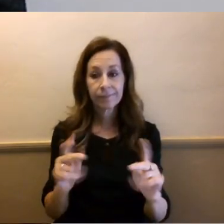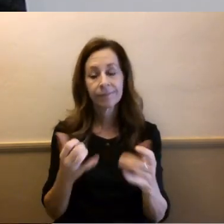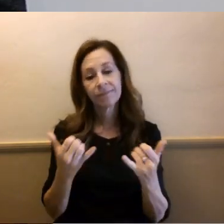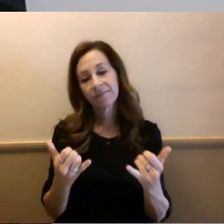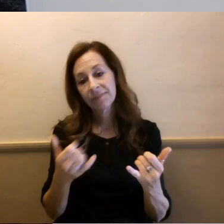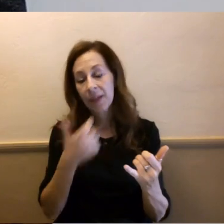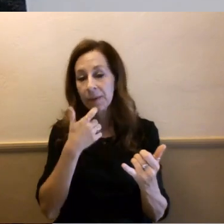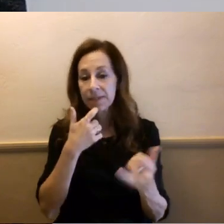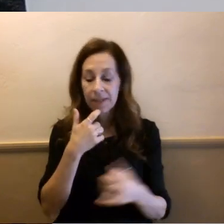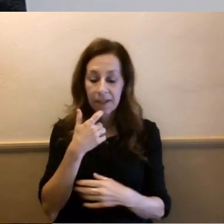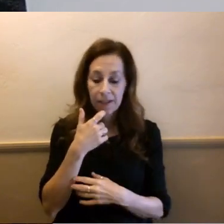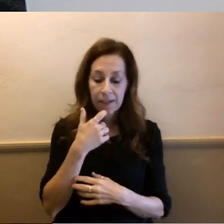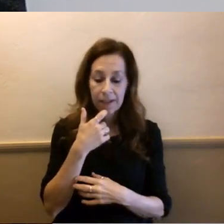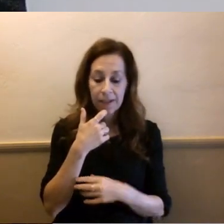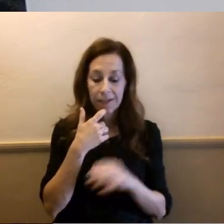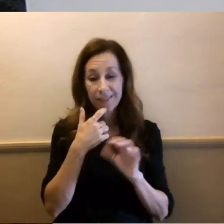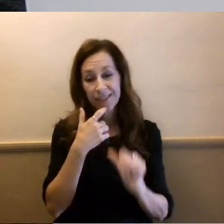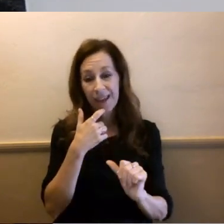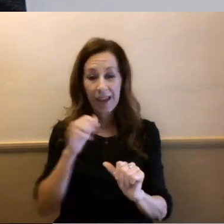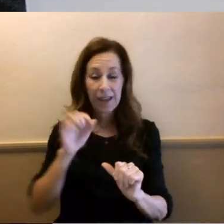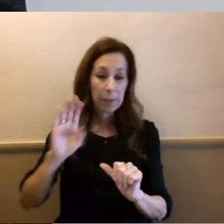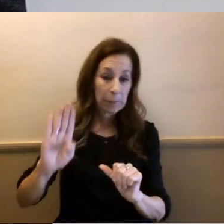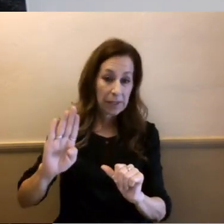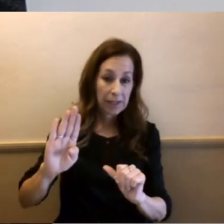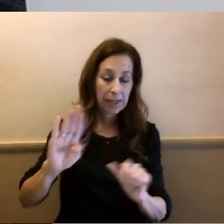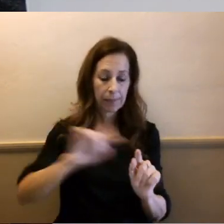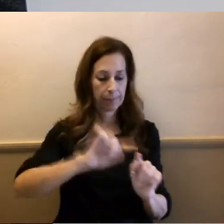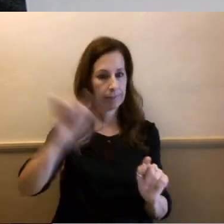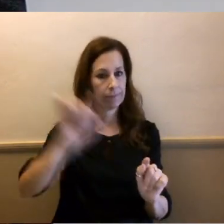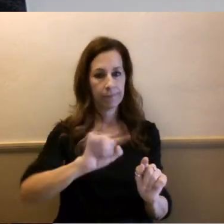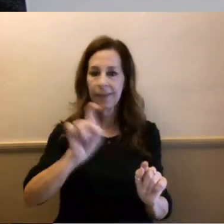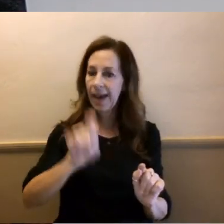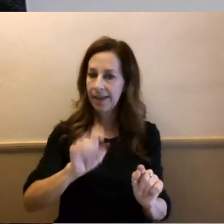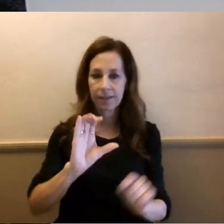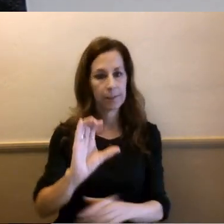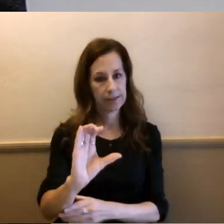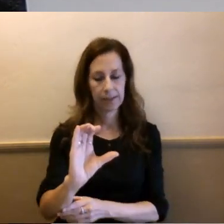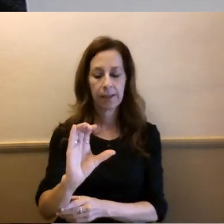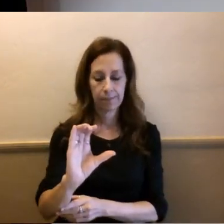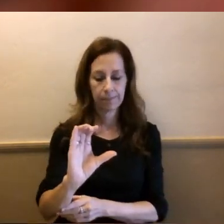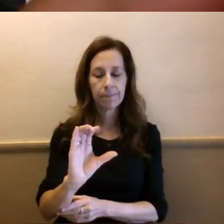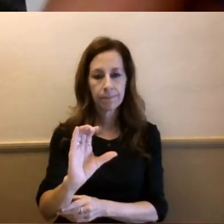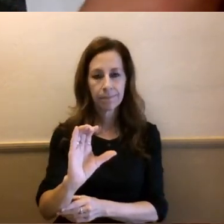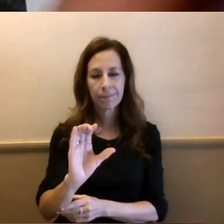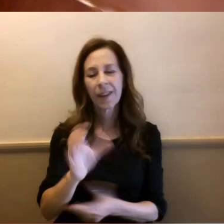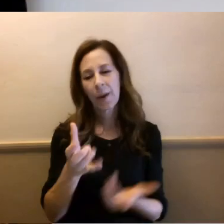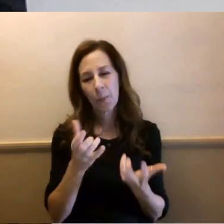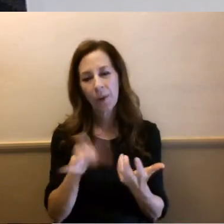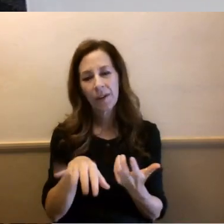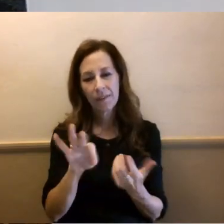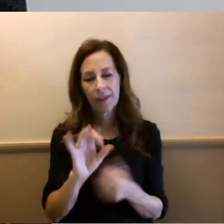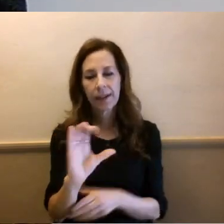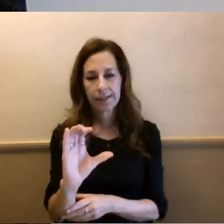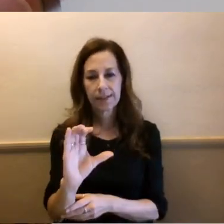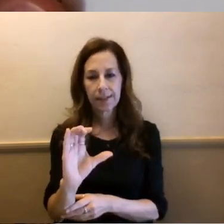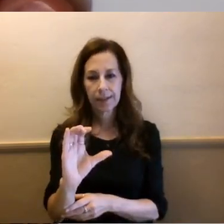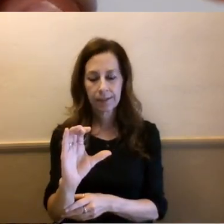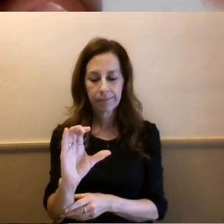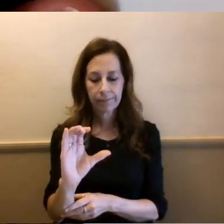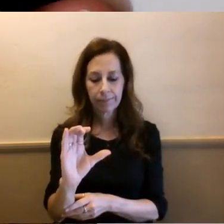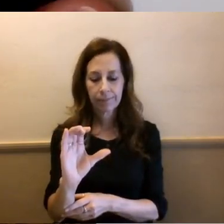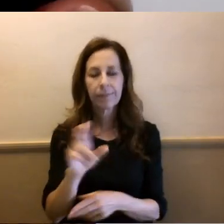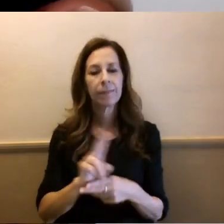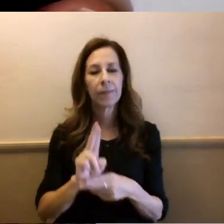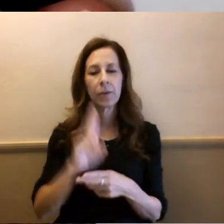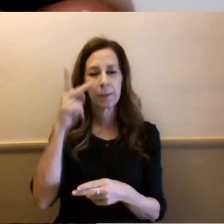so I'm just going to say this is A, this is B, and I know this one has to be C. So I'm trying to find C here. So I'm